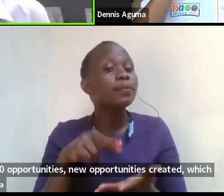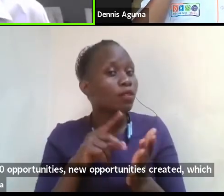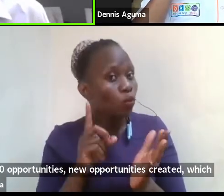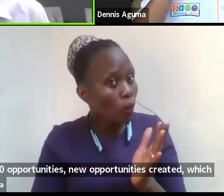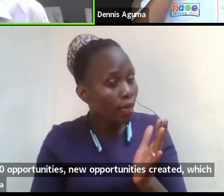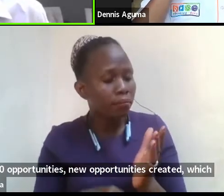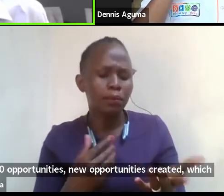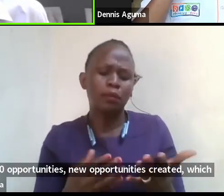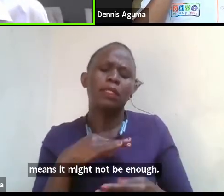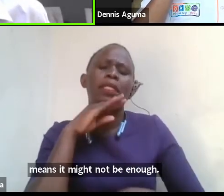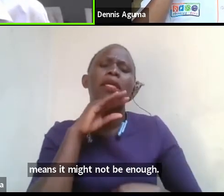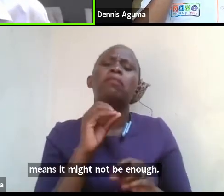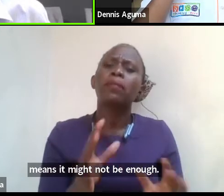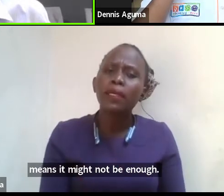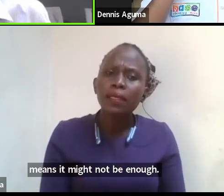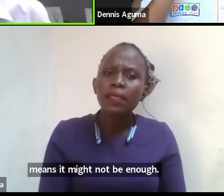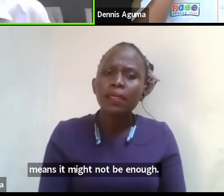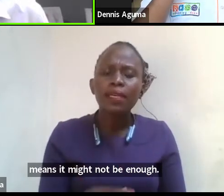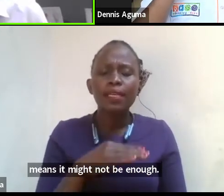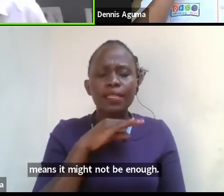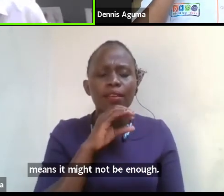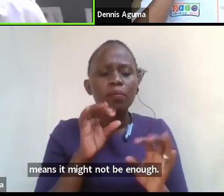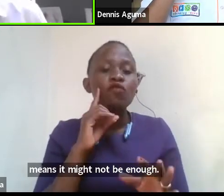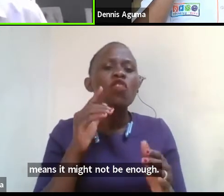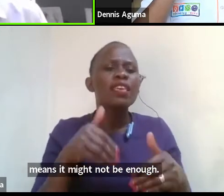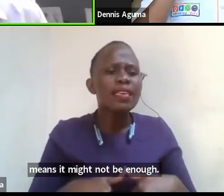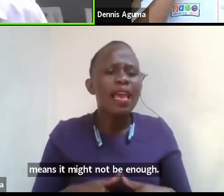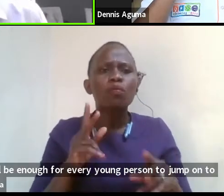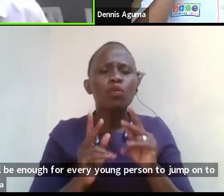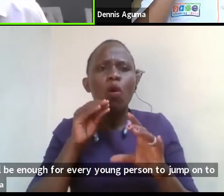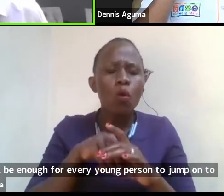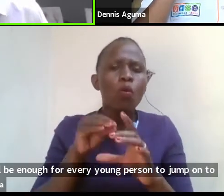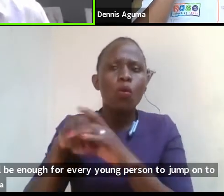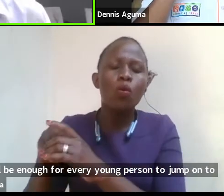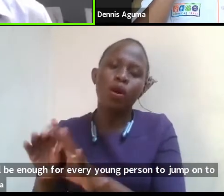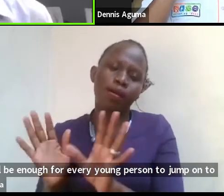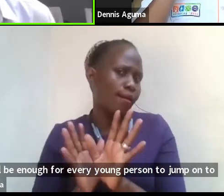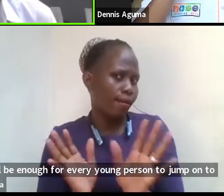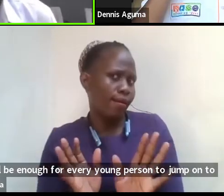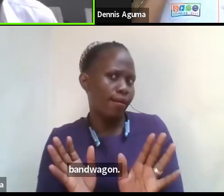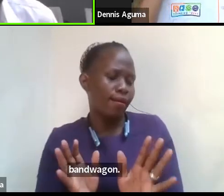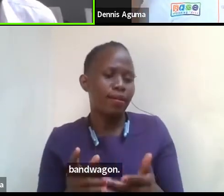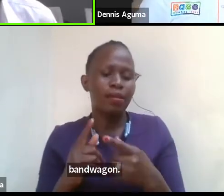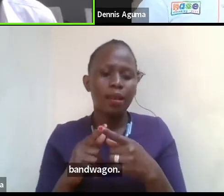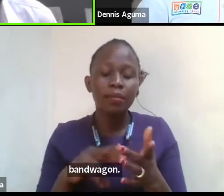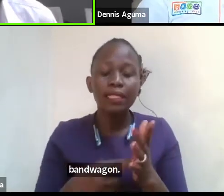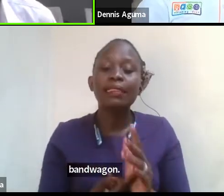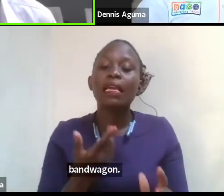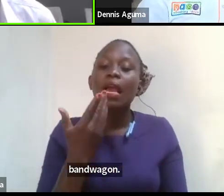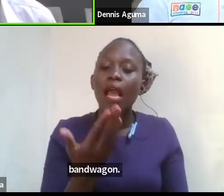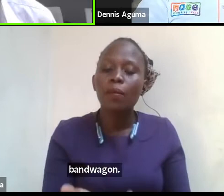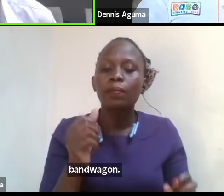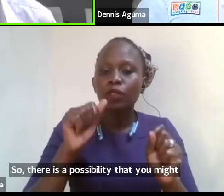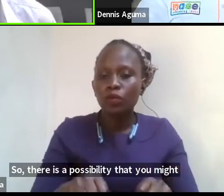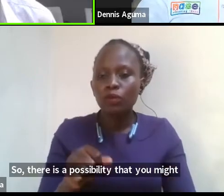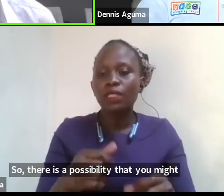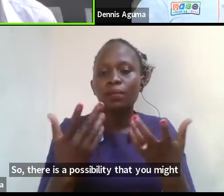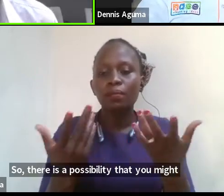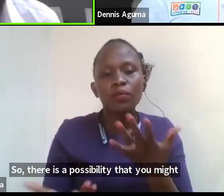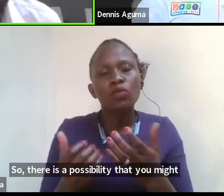enough. It might not be enough for every young person to jump onto that bandwagon. So there is a possibility that you might not be able to